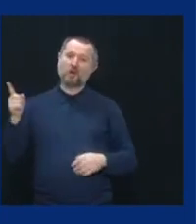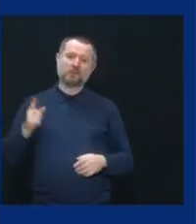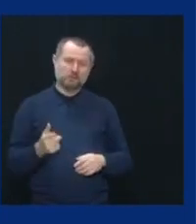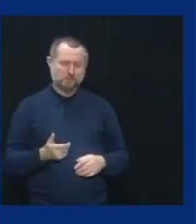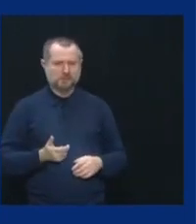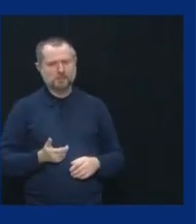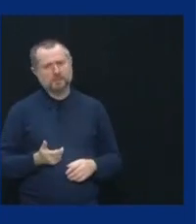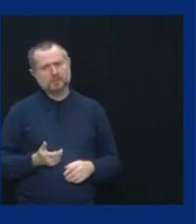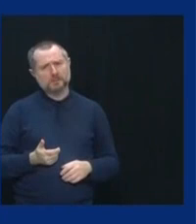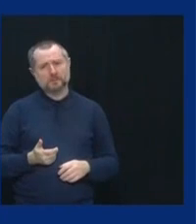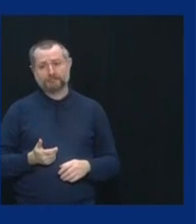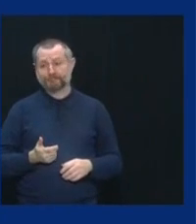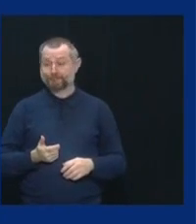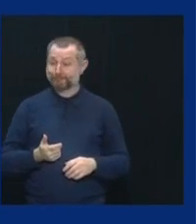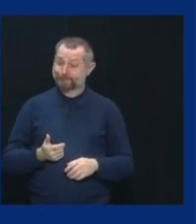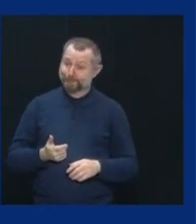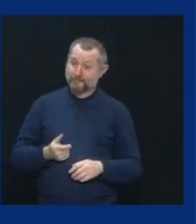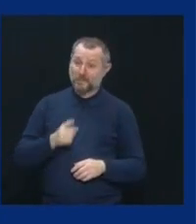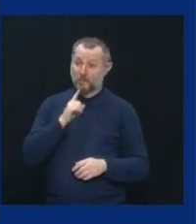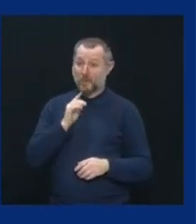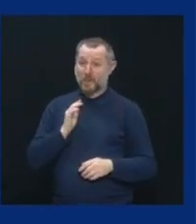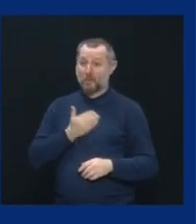we created the void.